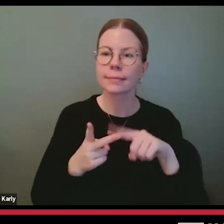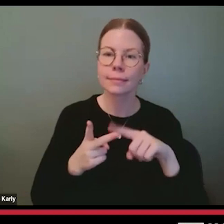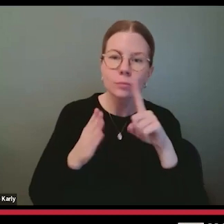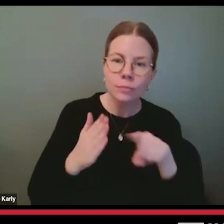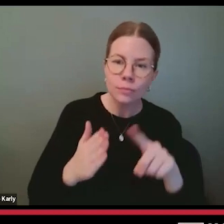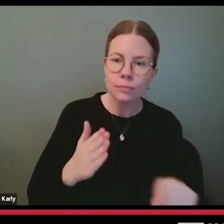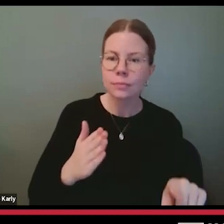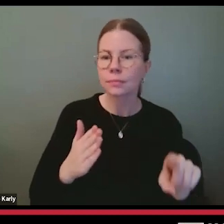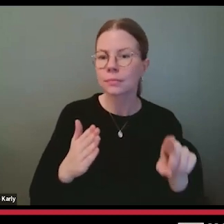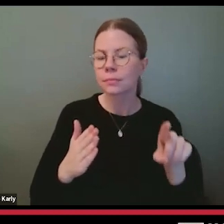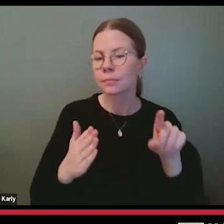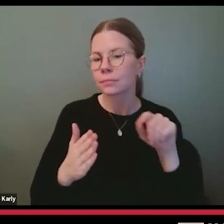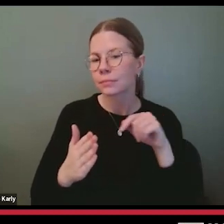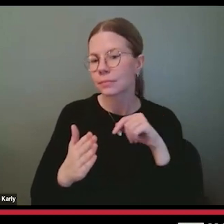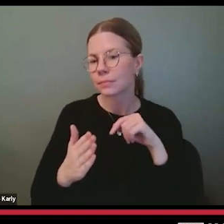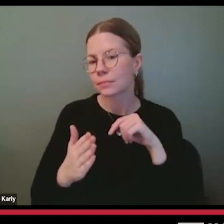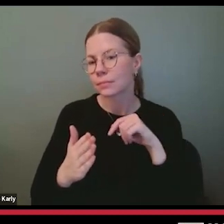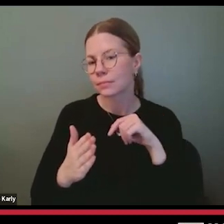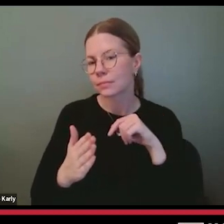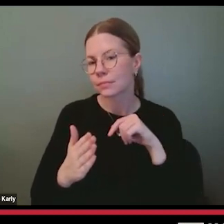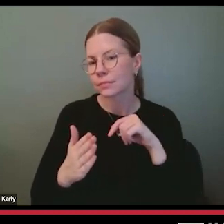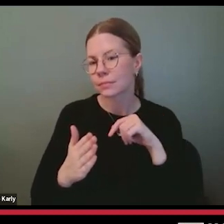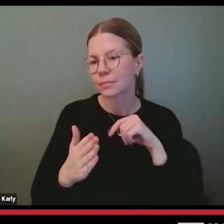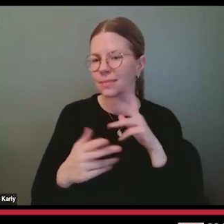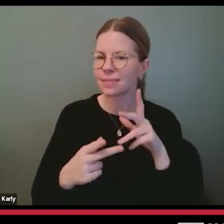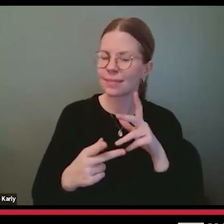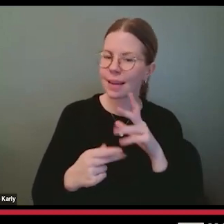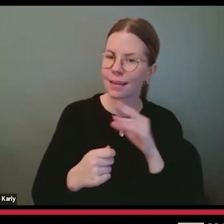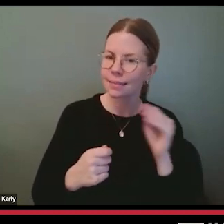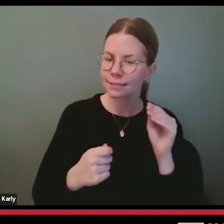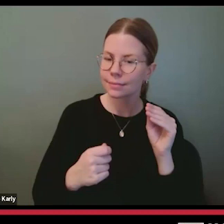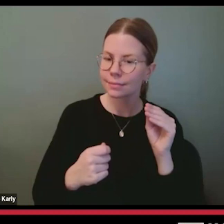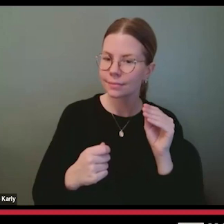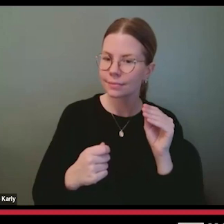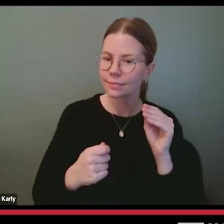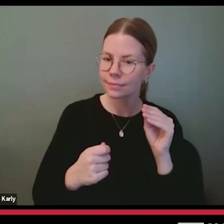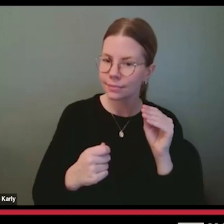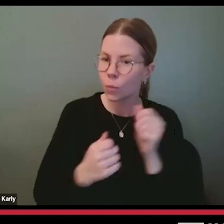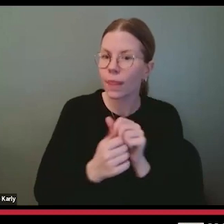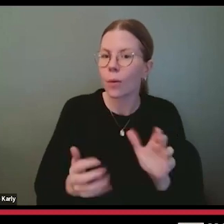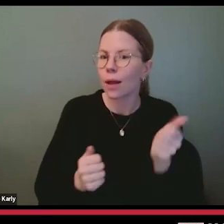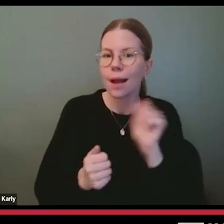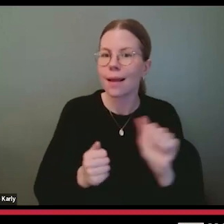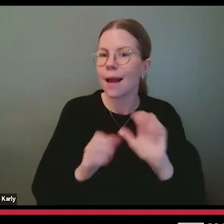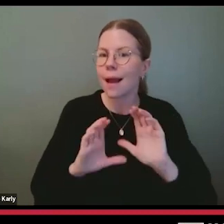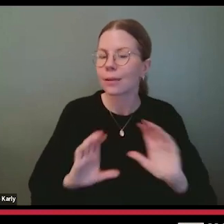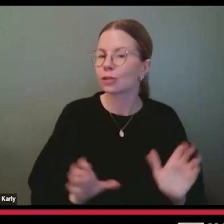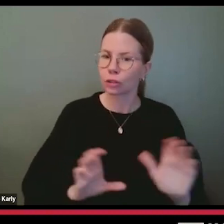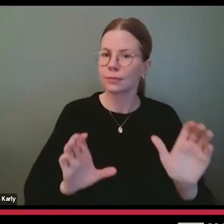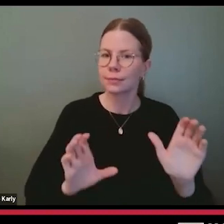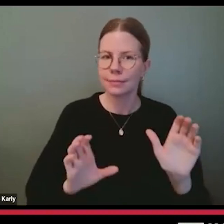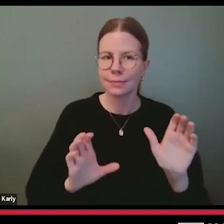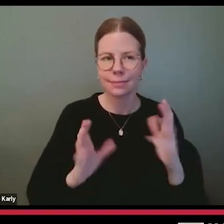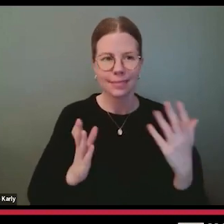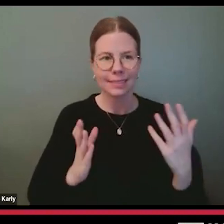action that addresses the problems is just a cost without a benefit. I think trying